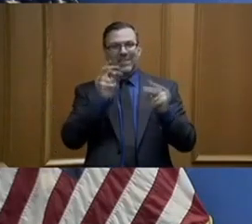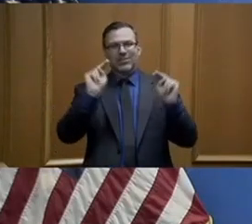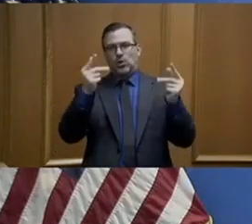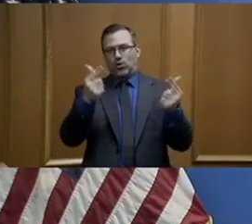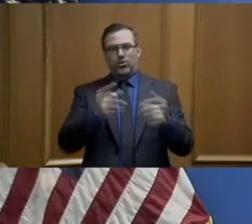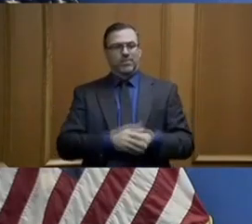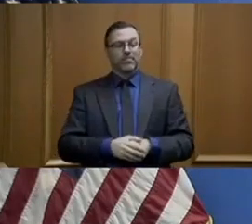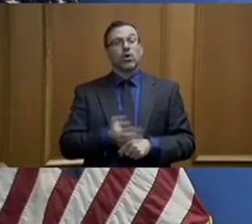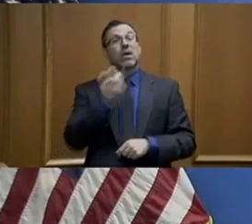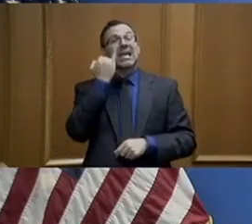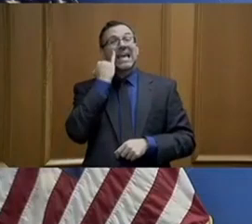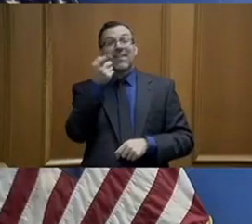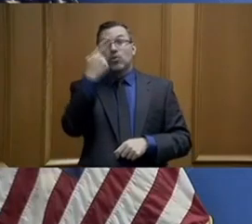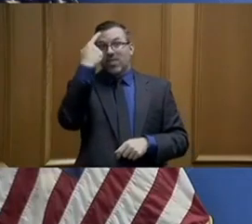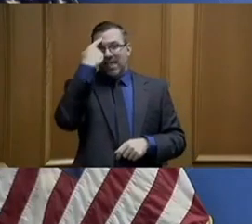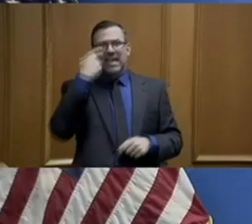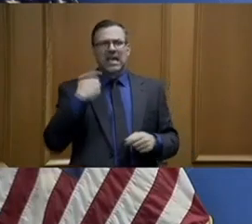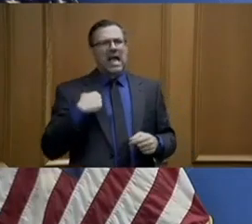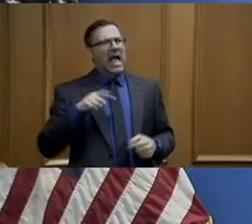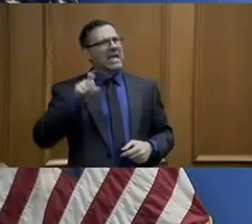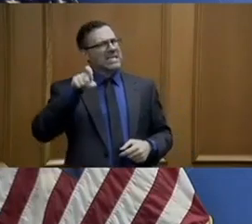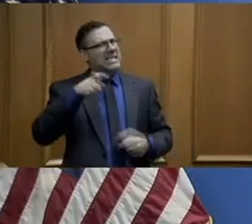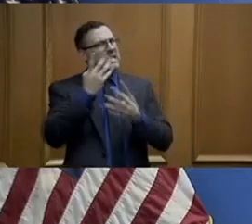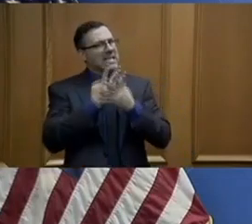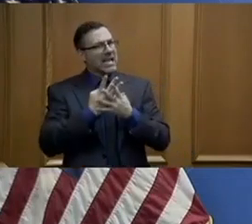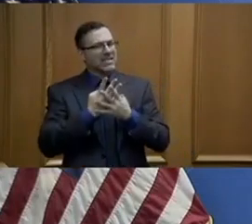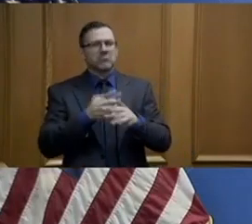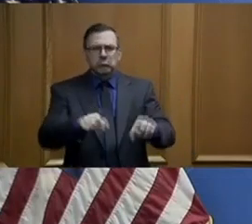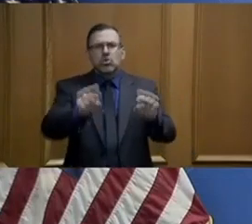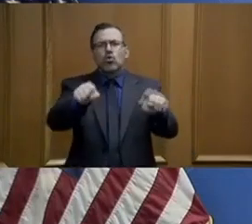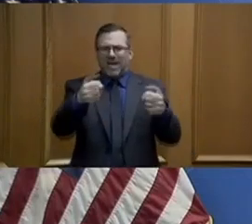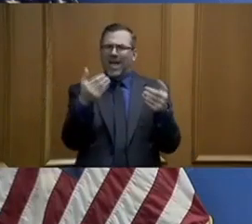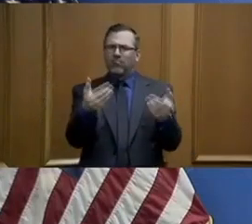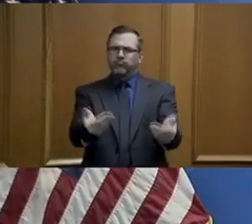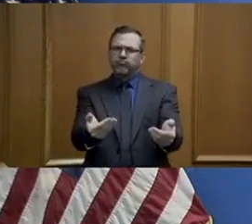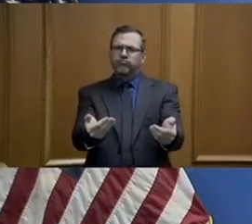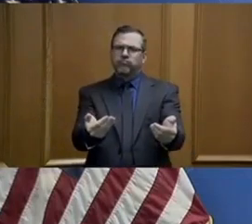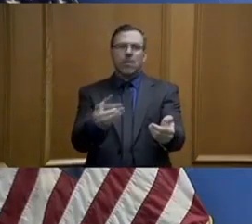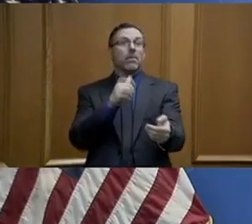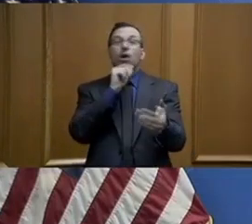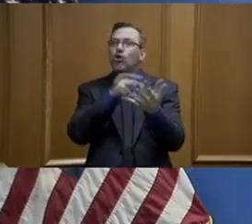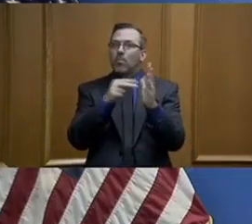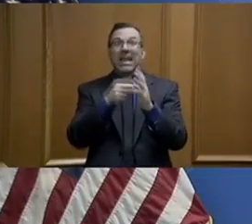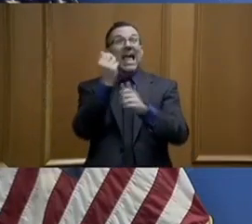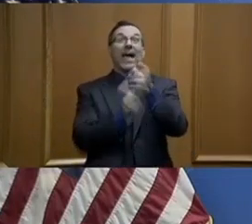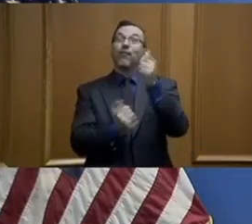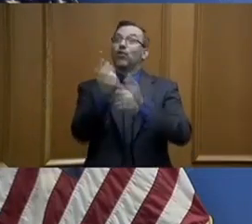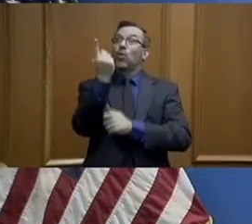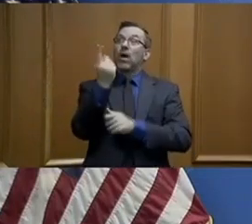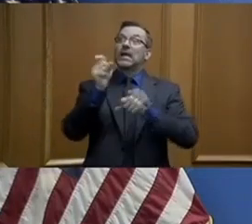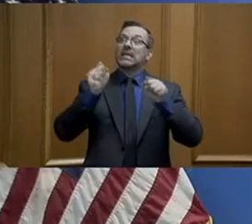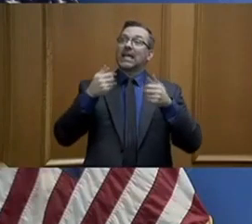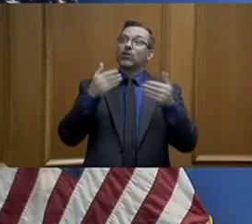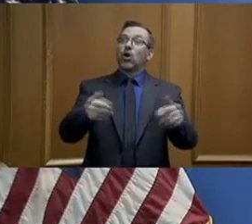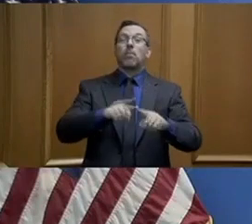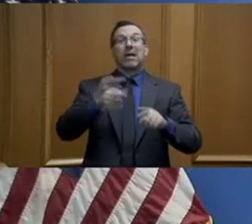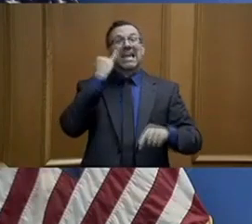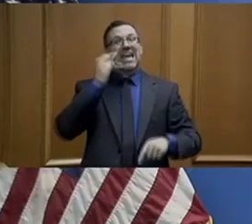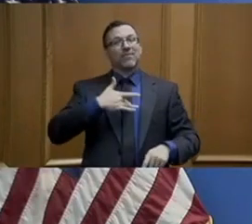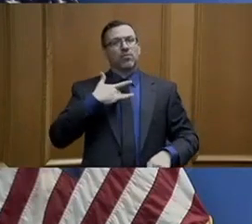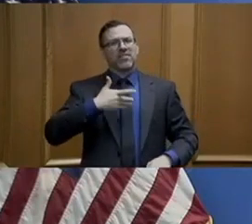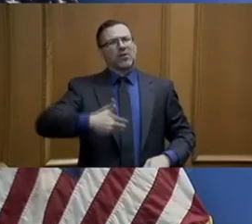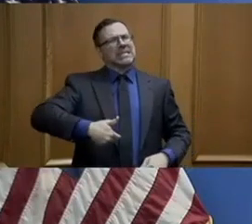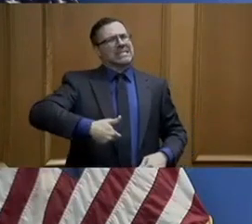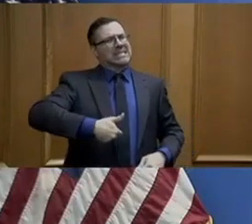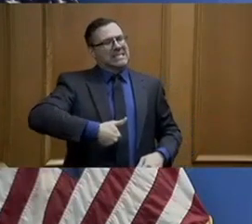a test, you can get a test. That doesn't mean we can test everybody, but if you have any inkling of a doubt that you need to